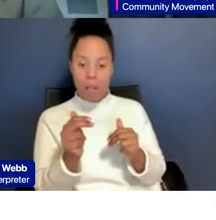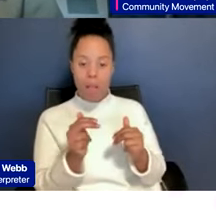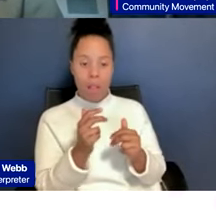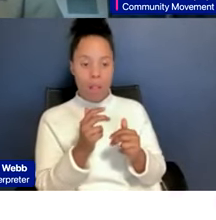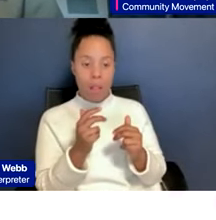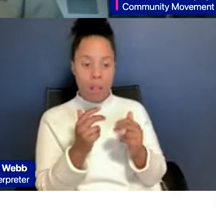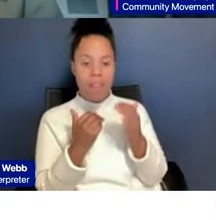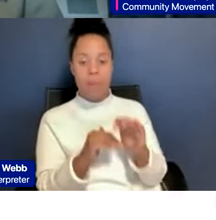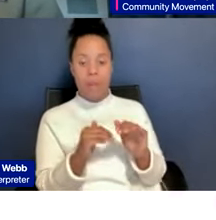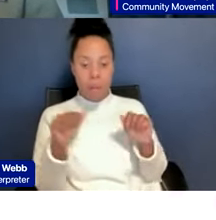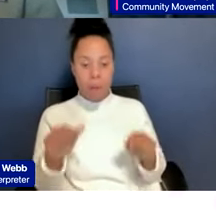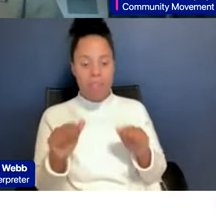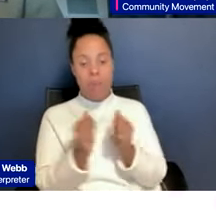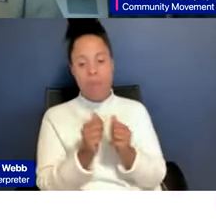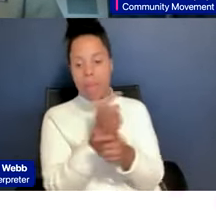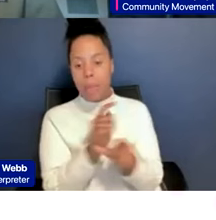curious about